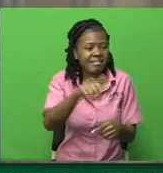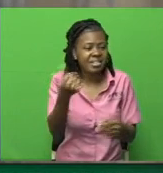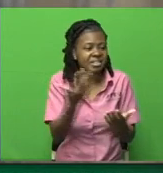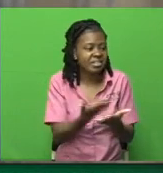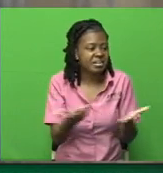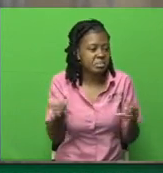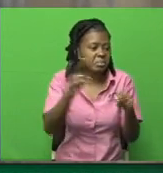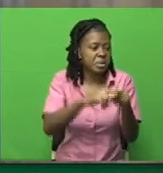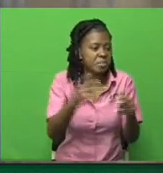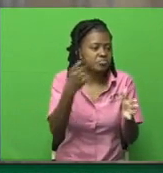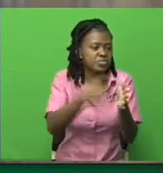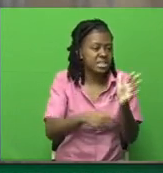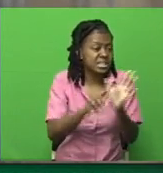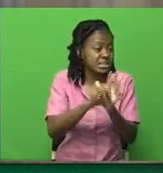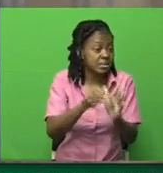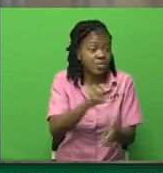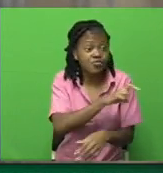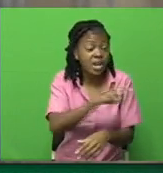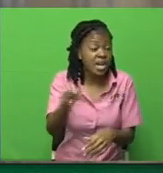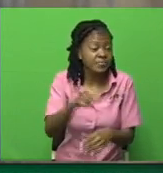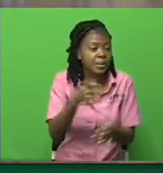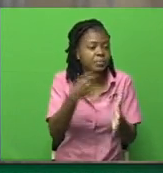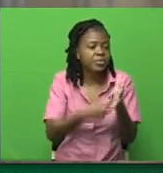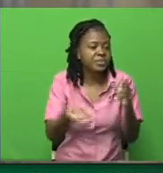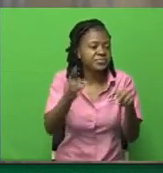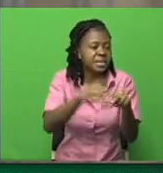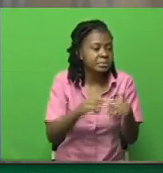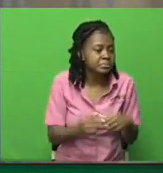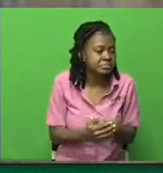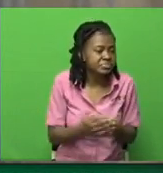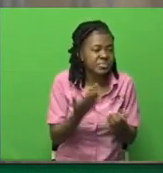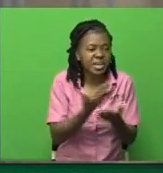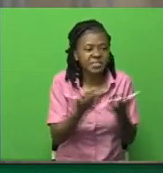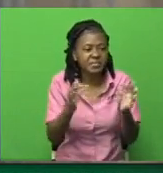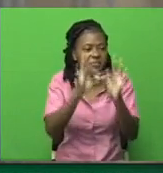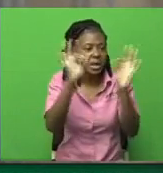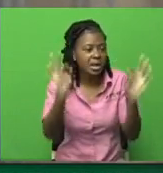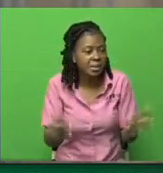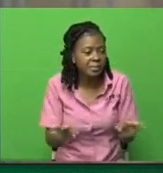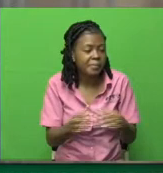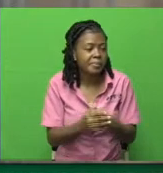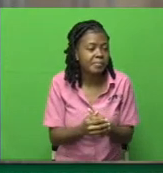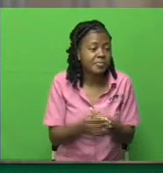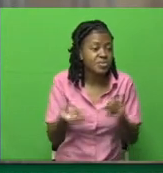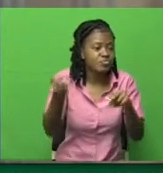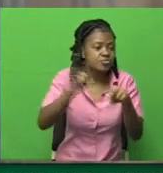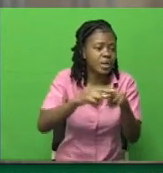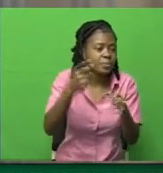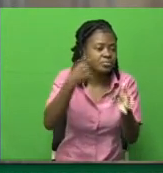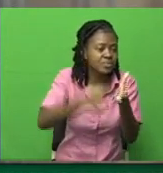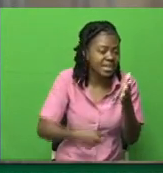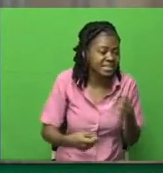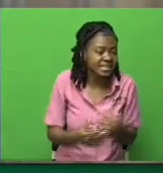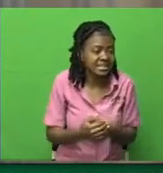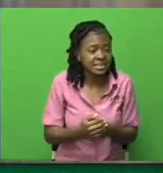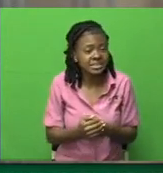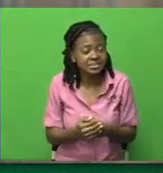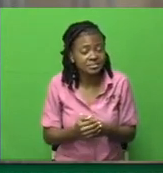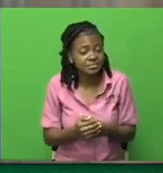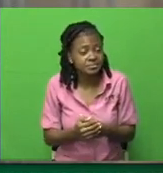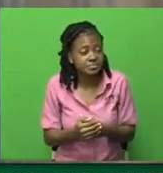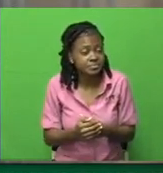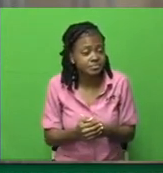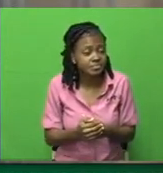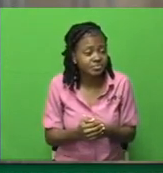cost the cost of manufactured products increase due to increased fees due to Runaway crime higher